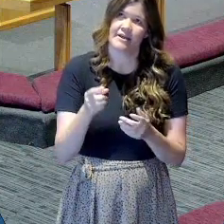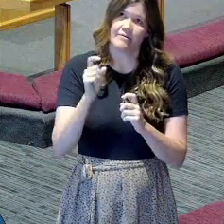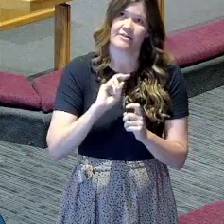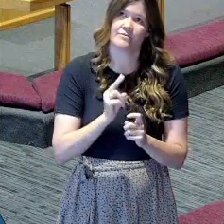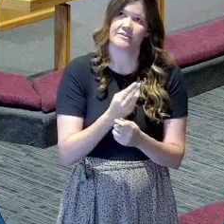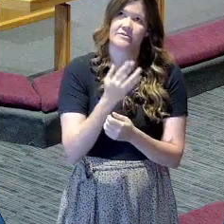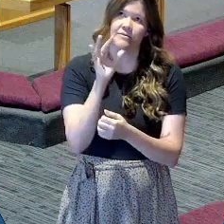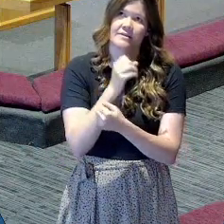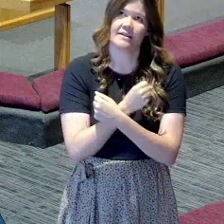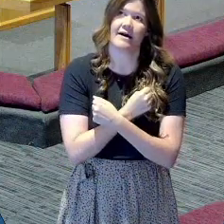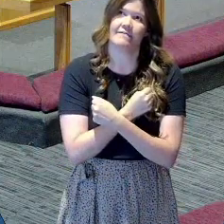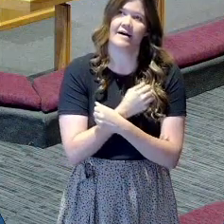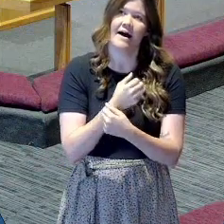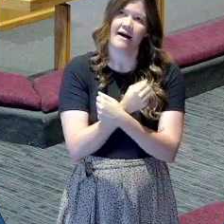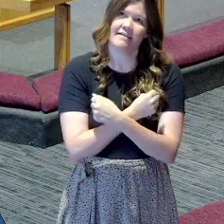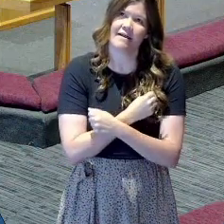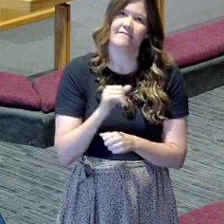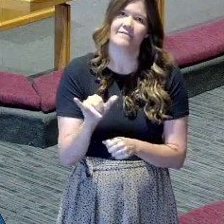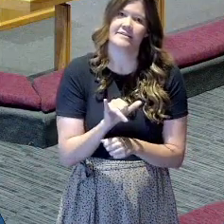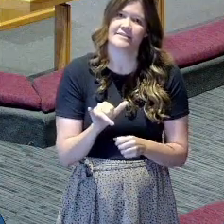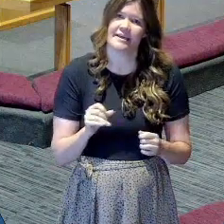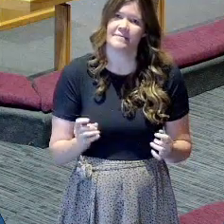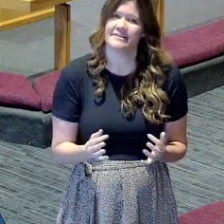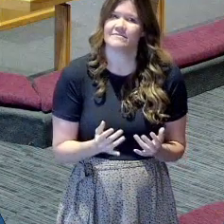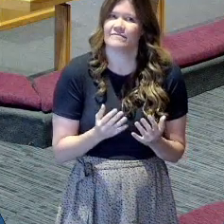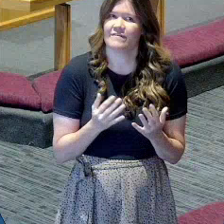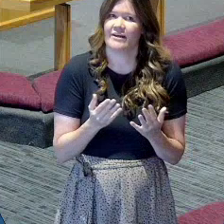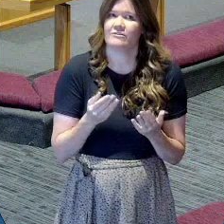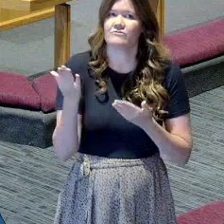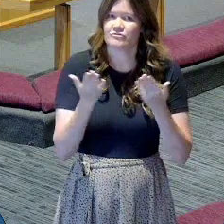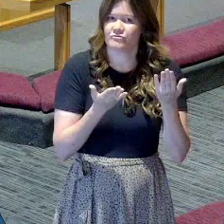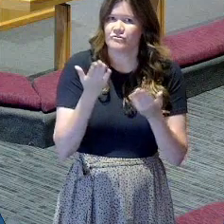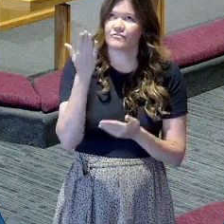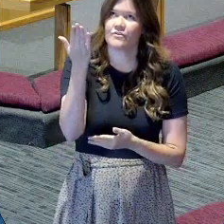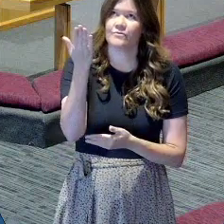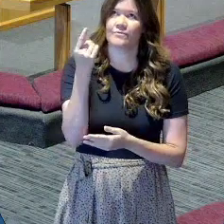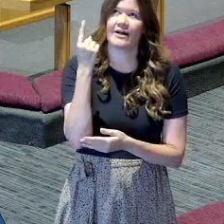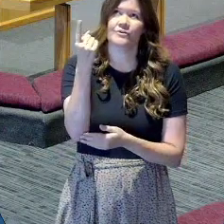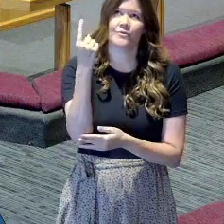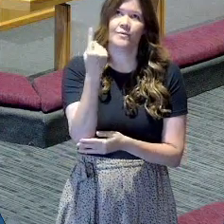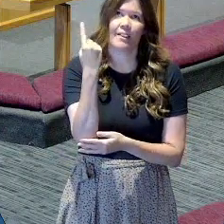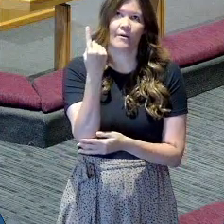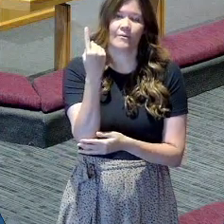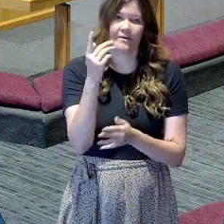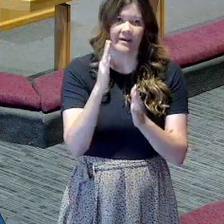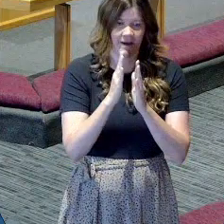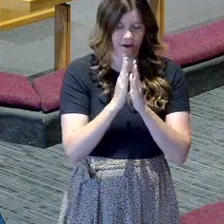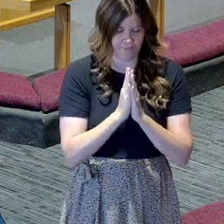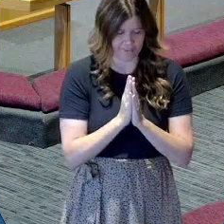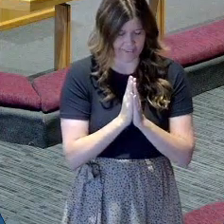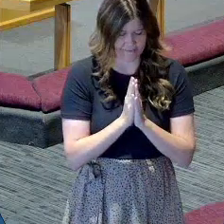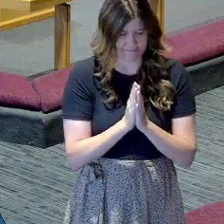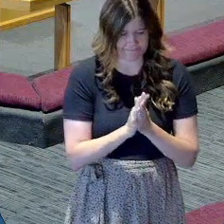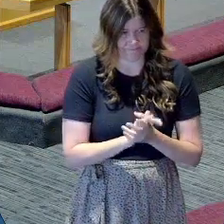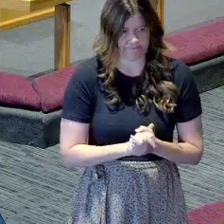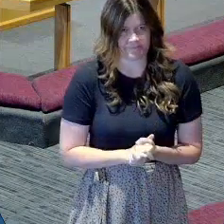love that burns with unquenchable fire to serve you and you alone. Amen. Amen.